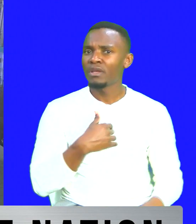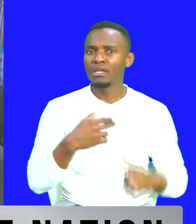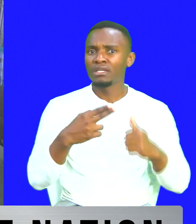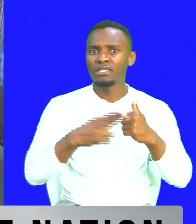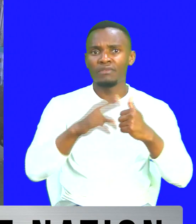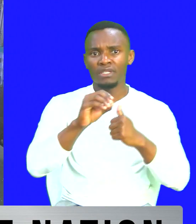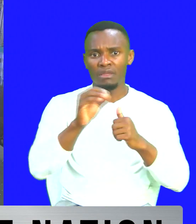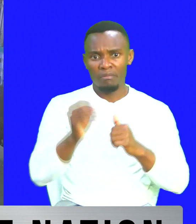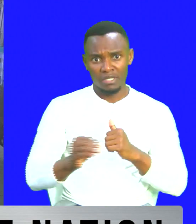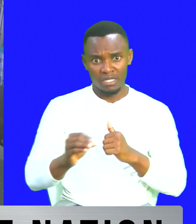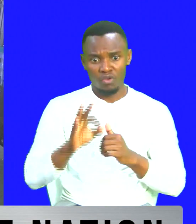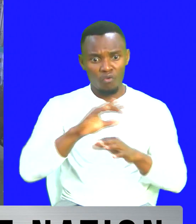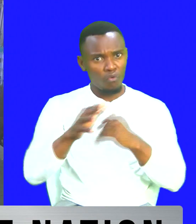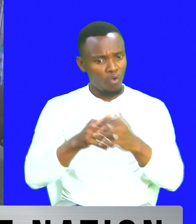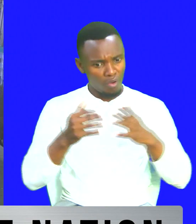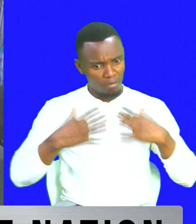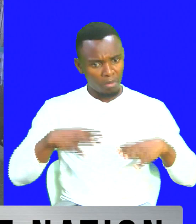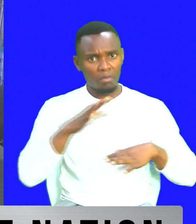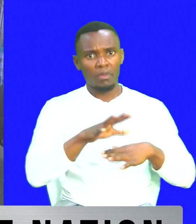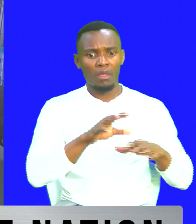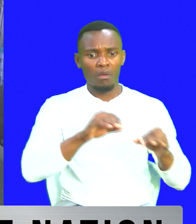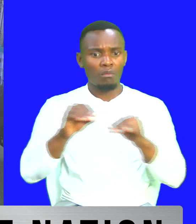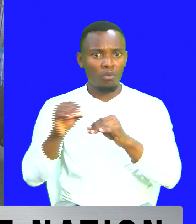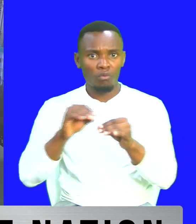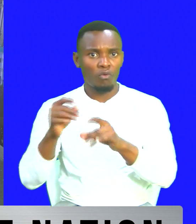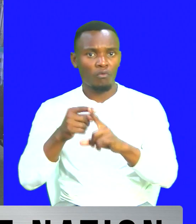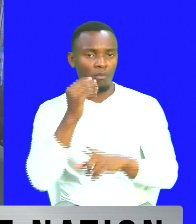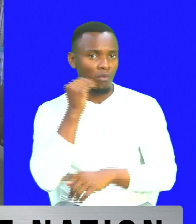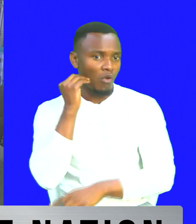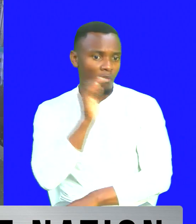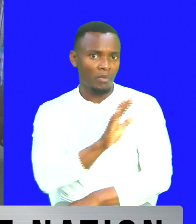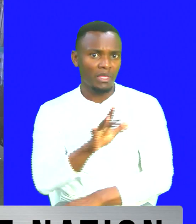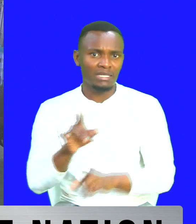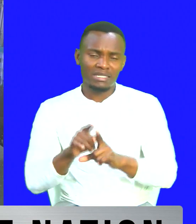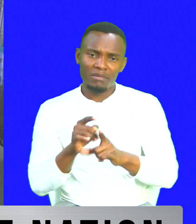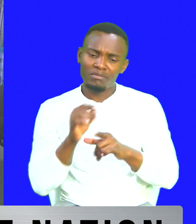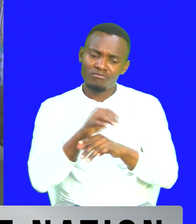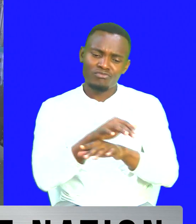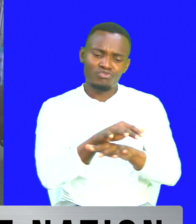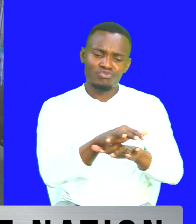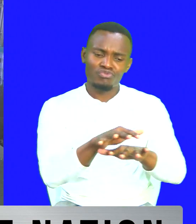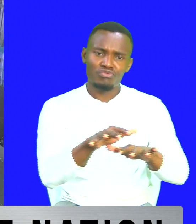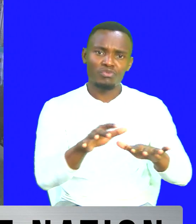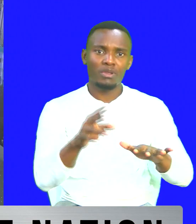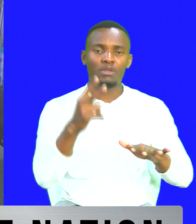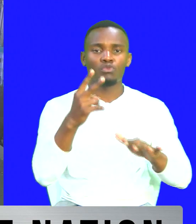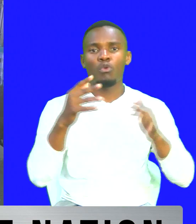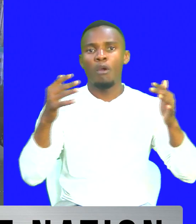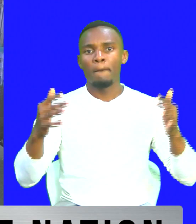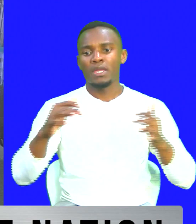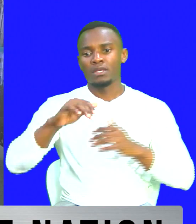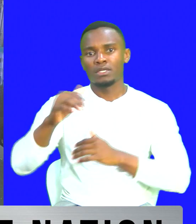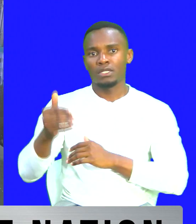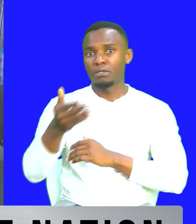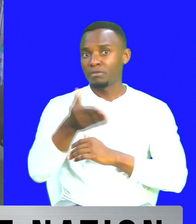70% of the population displaced. And it's spreading to 2 major cities in Haiti.